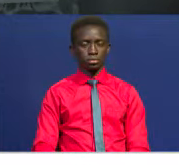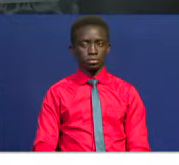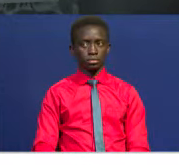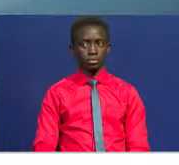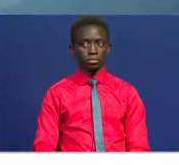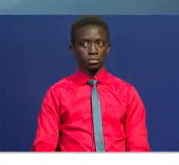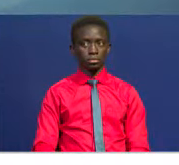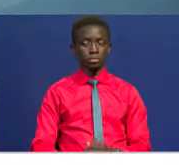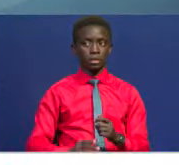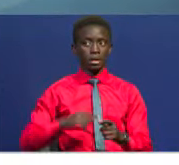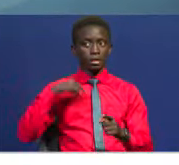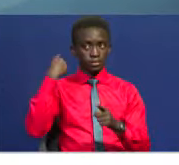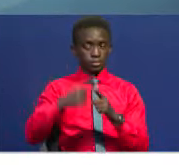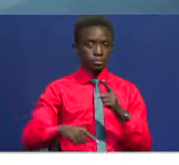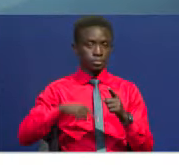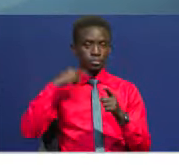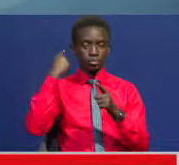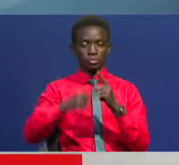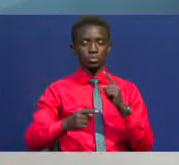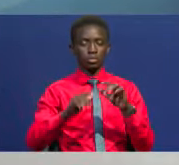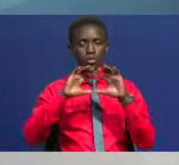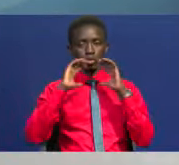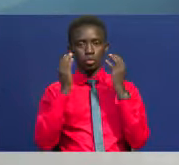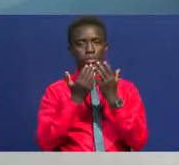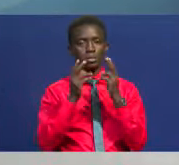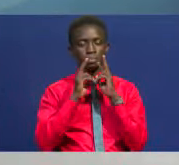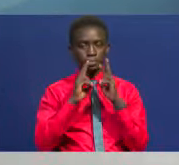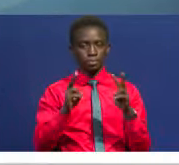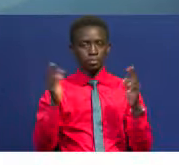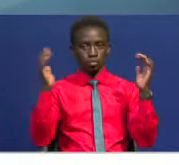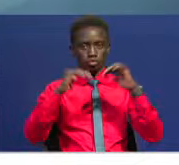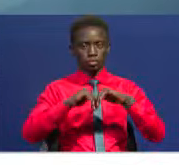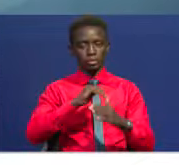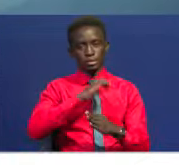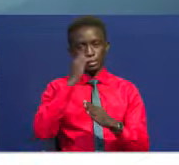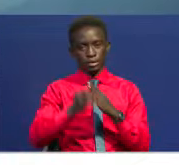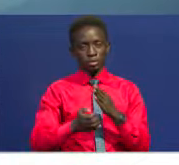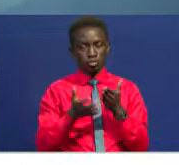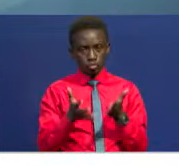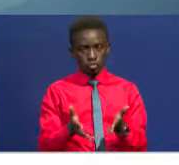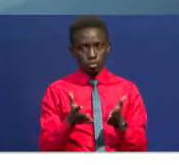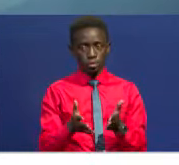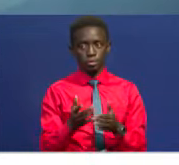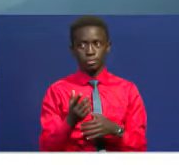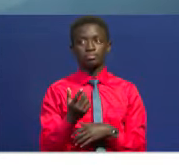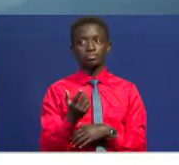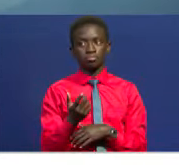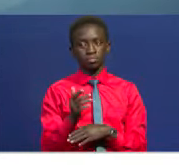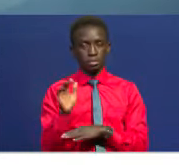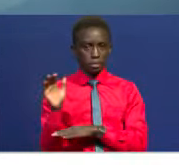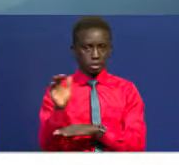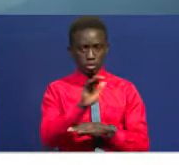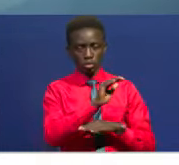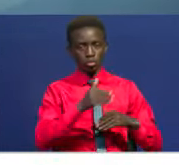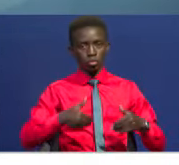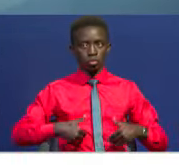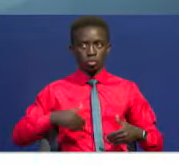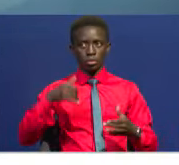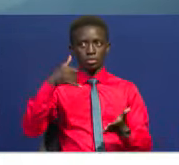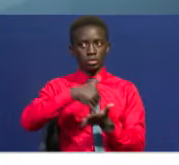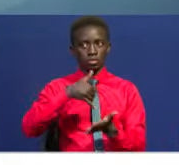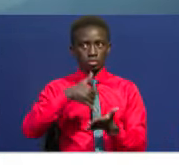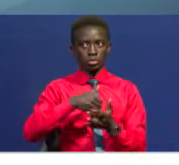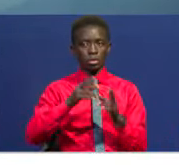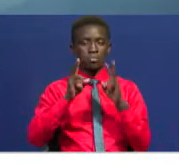The annual Global Peace Leadership Conference in Nairobi ended today with a resounding call for youth inclusion in peace planning